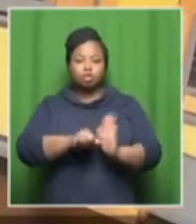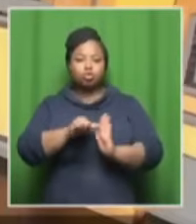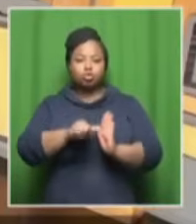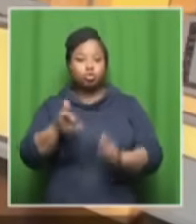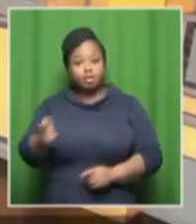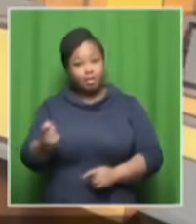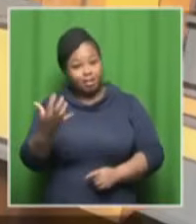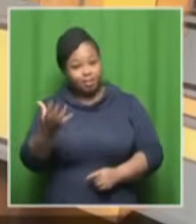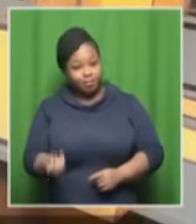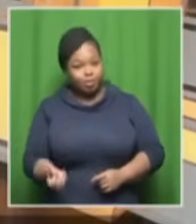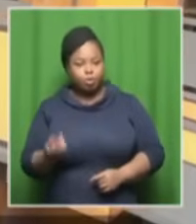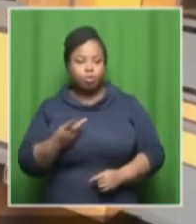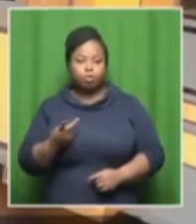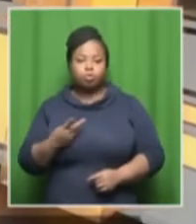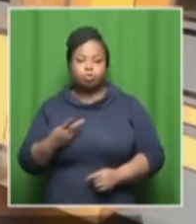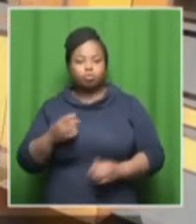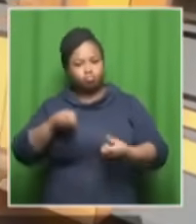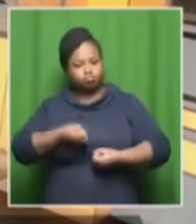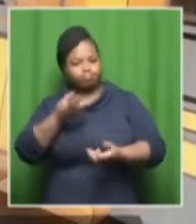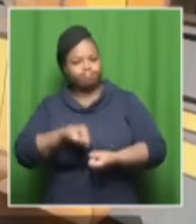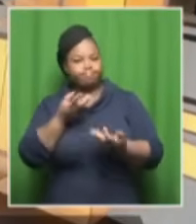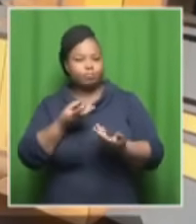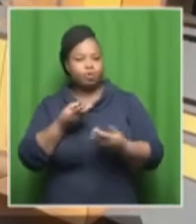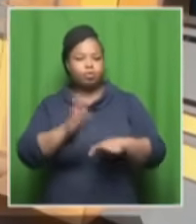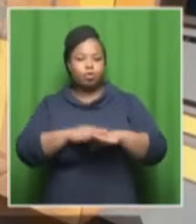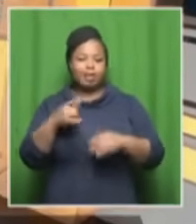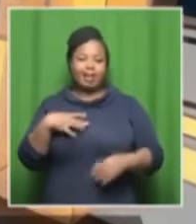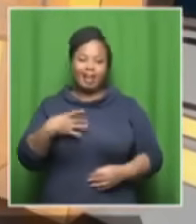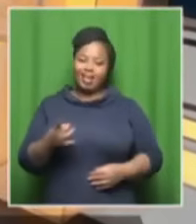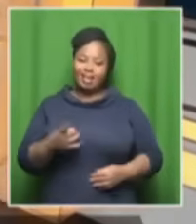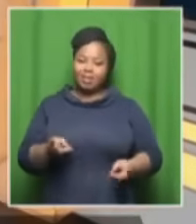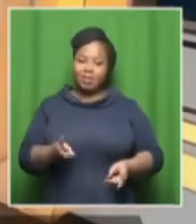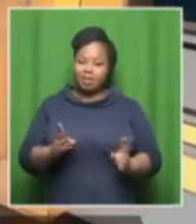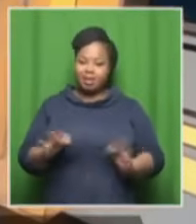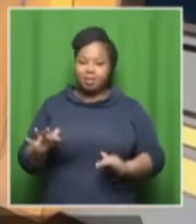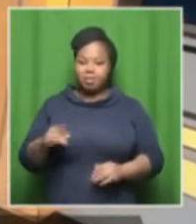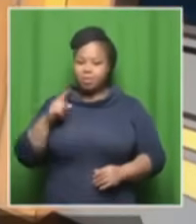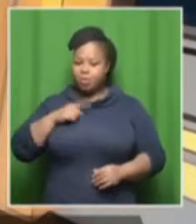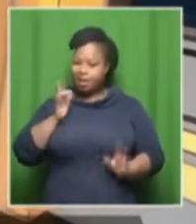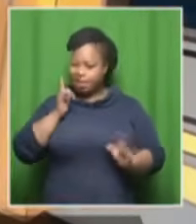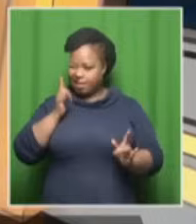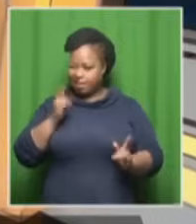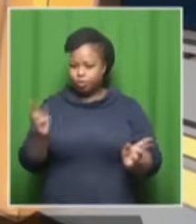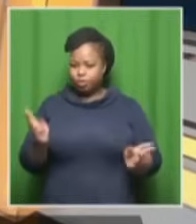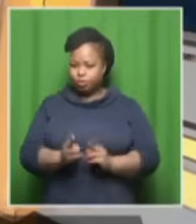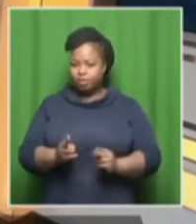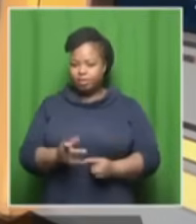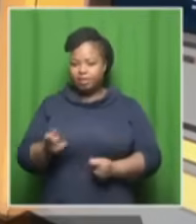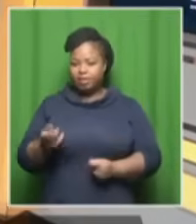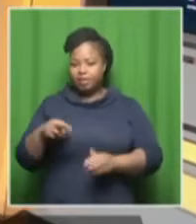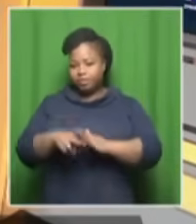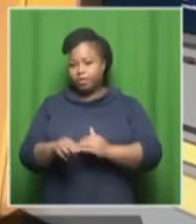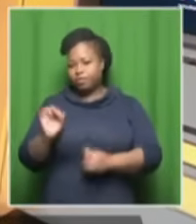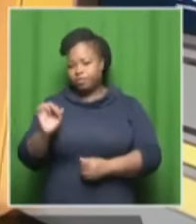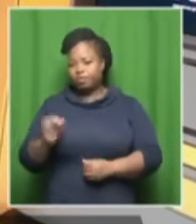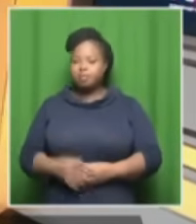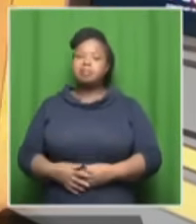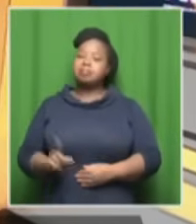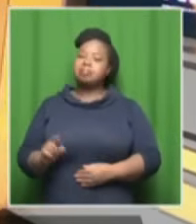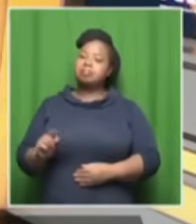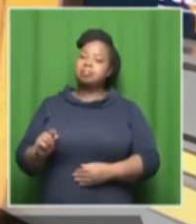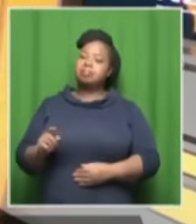as well, so you speak out, and I like the way you speak out. In fact, I watched a short clip of yours, and it was